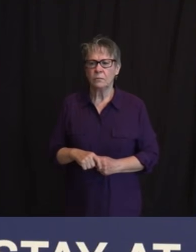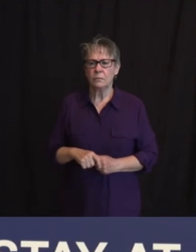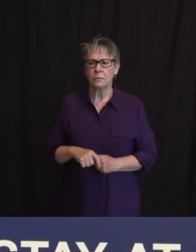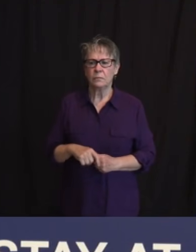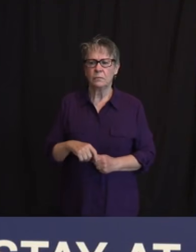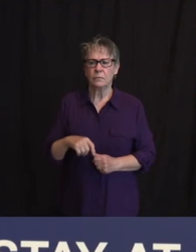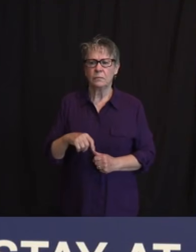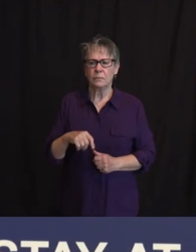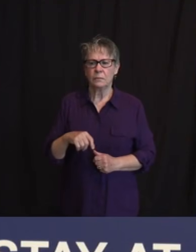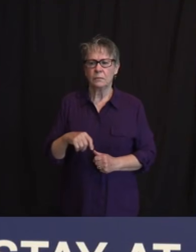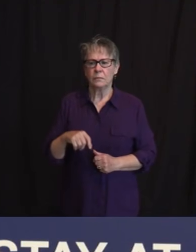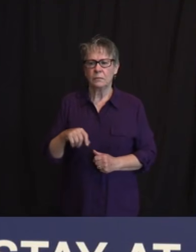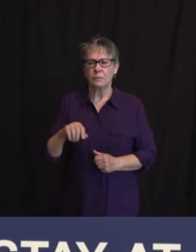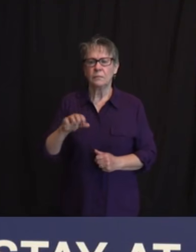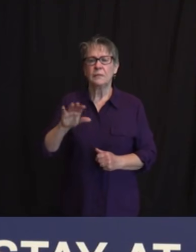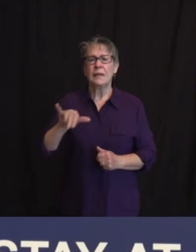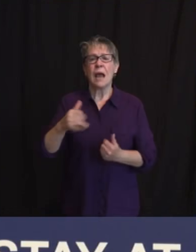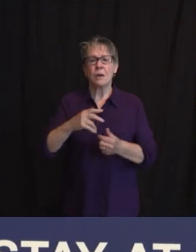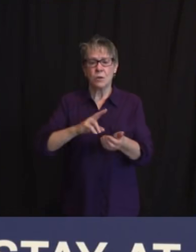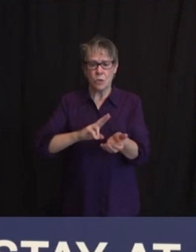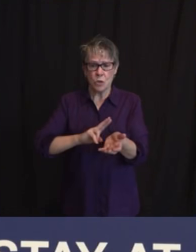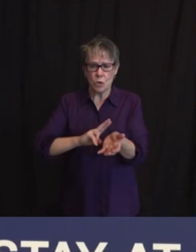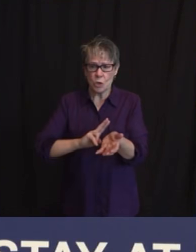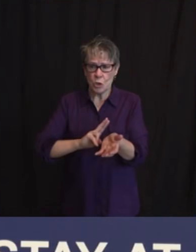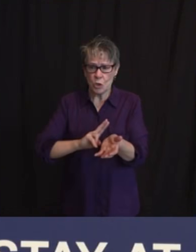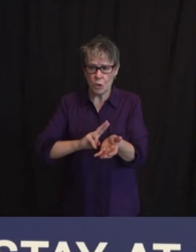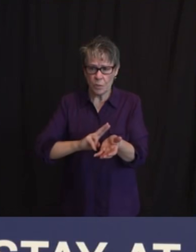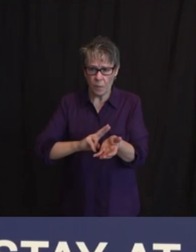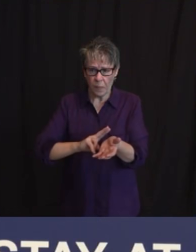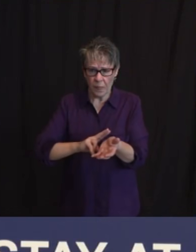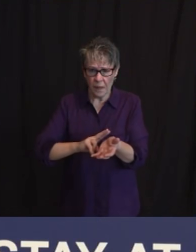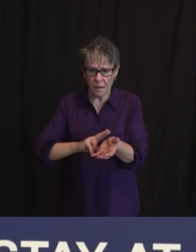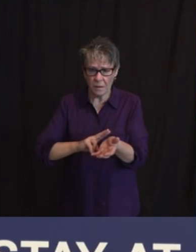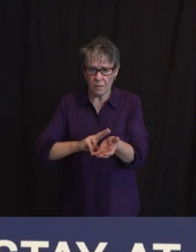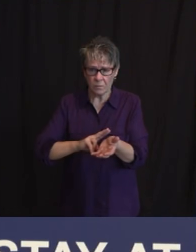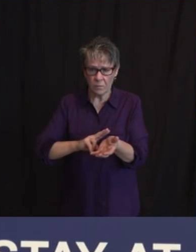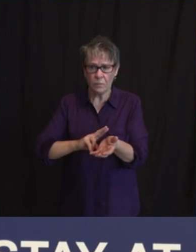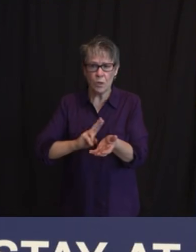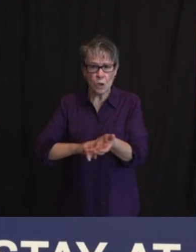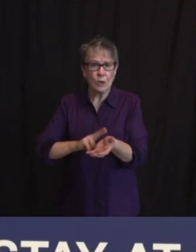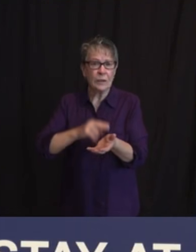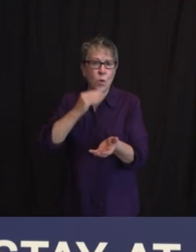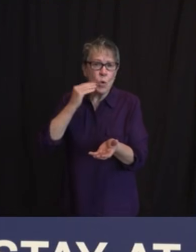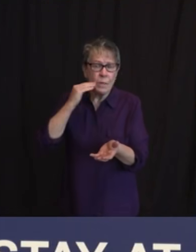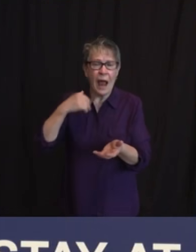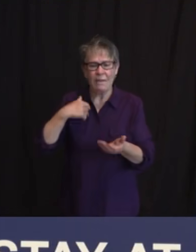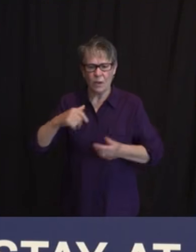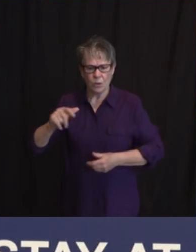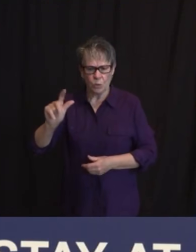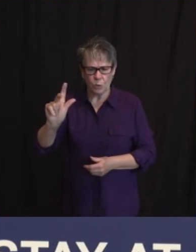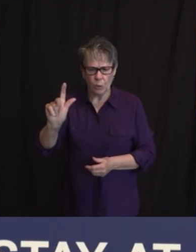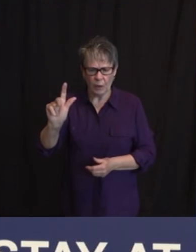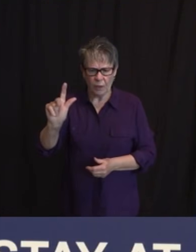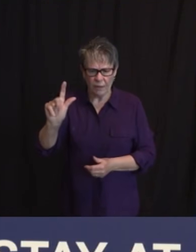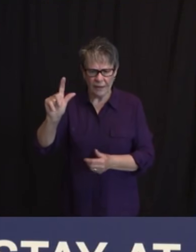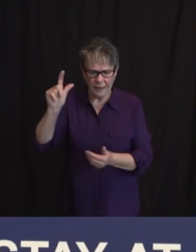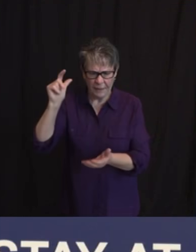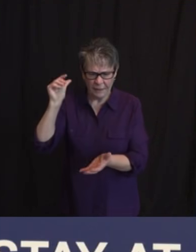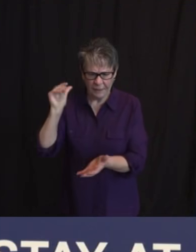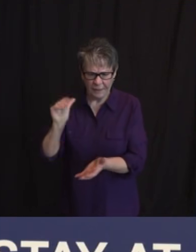23,345 COVID-19 cases in long-term care facilities. At the state veteran homes, among a census